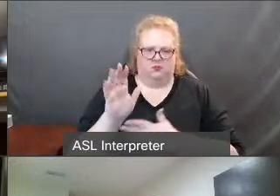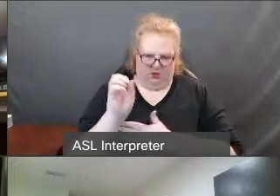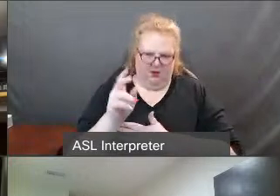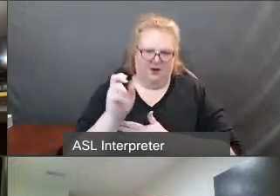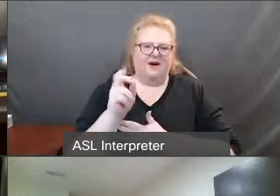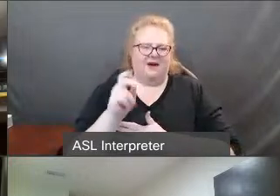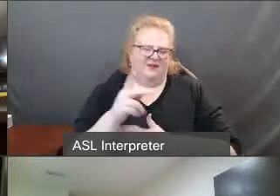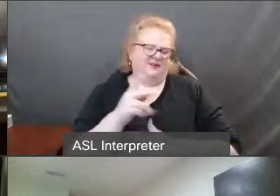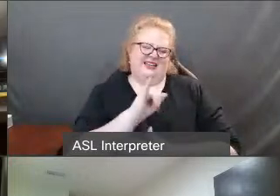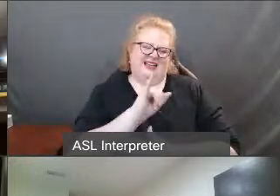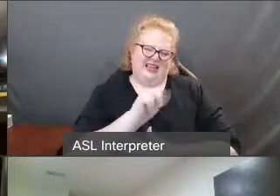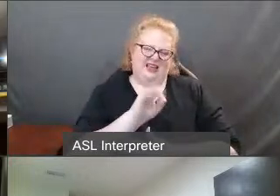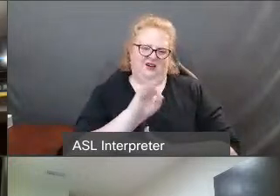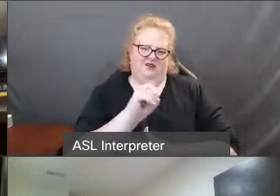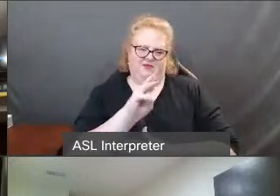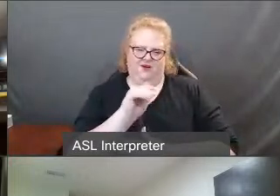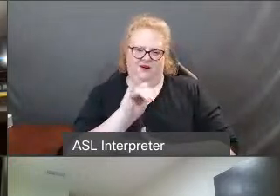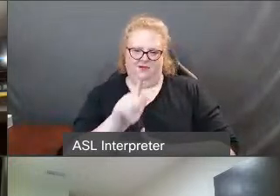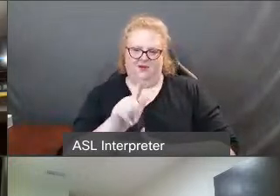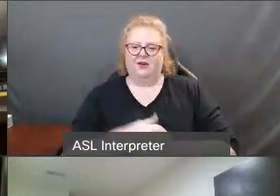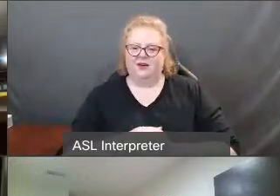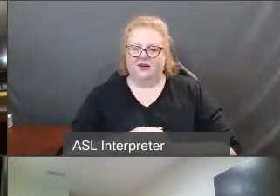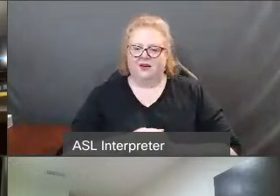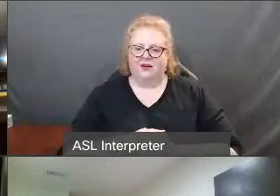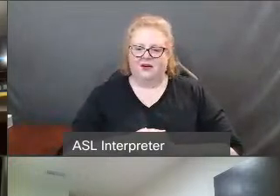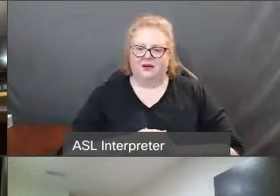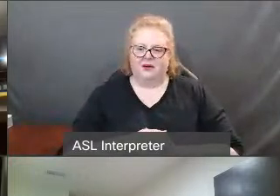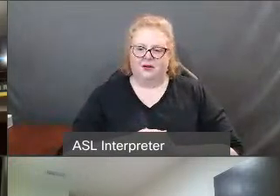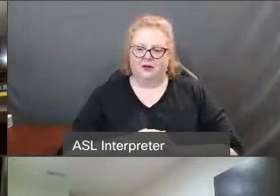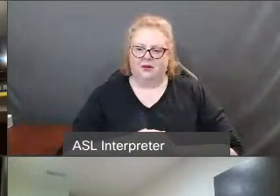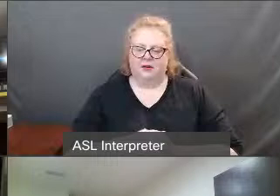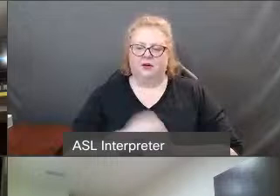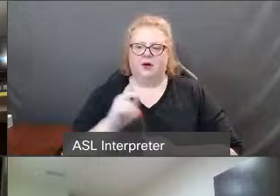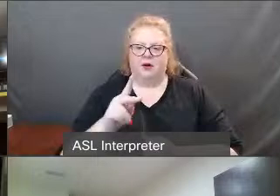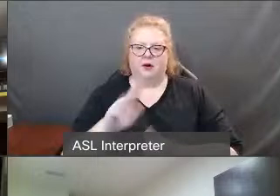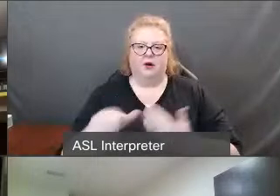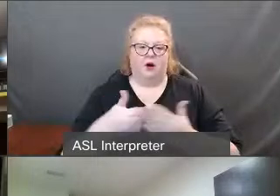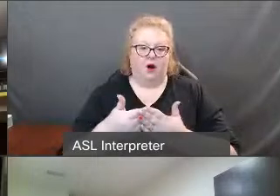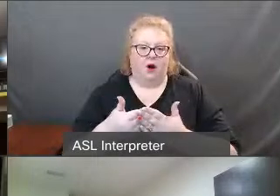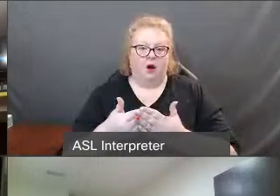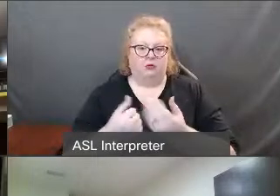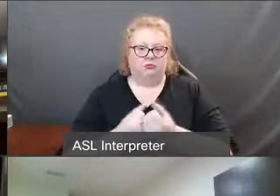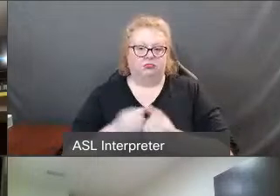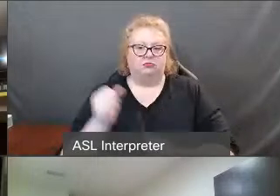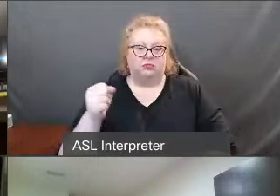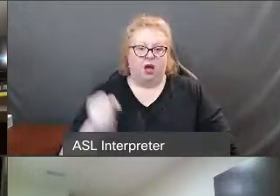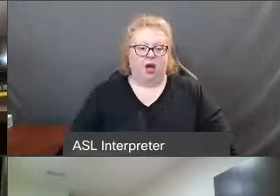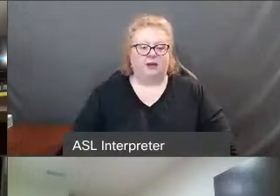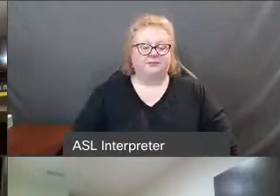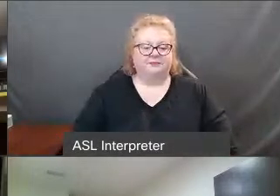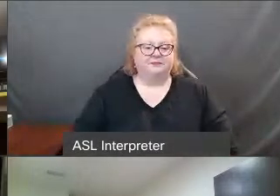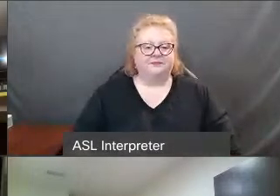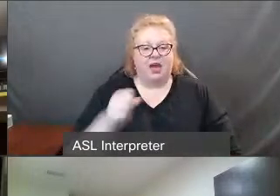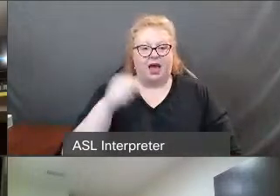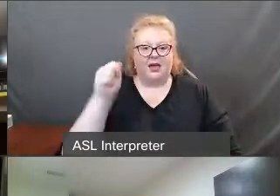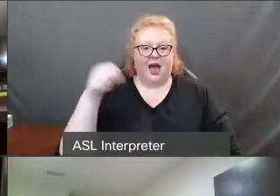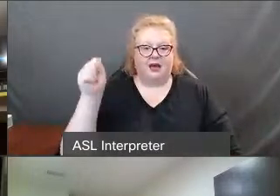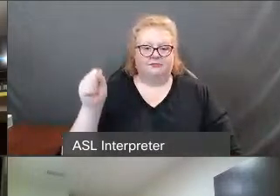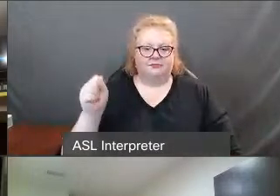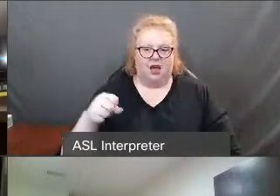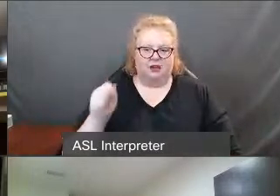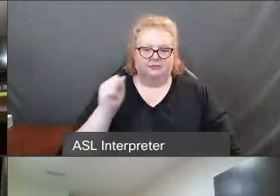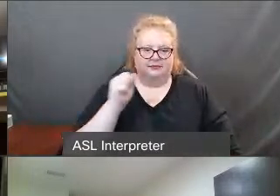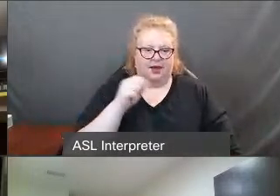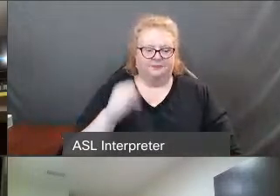right. Good motion. Aye. Aye. Aye. Aye.